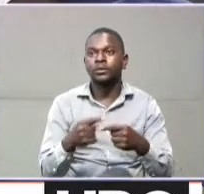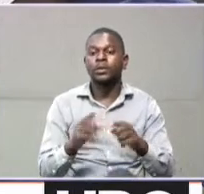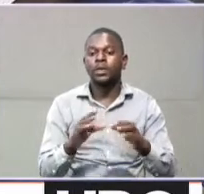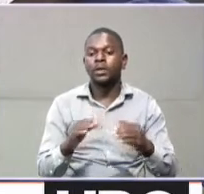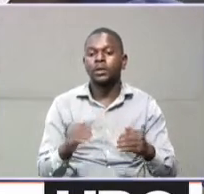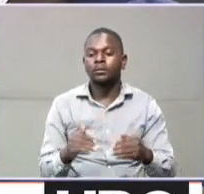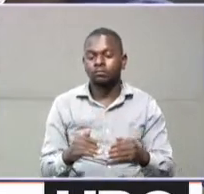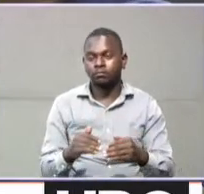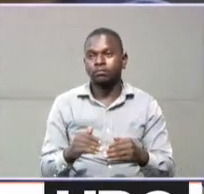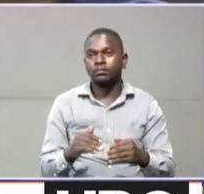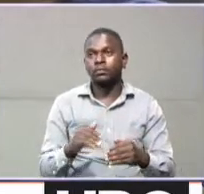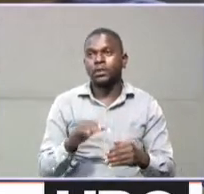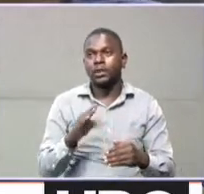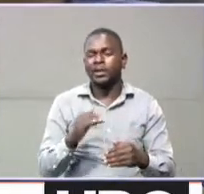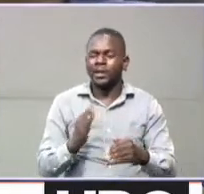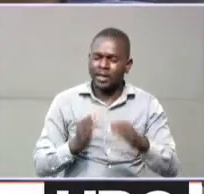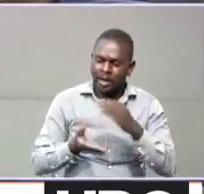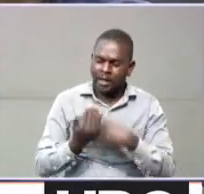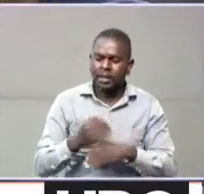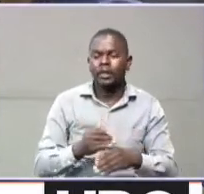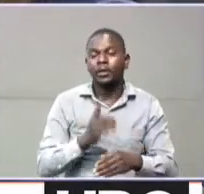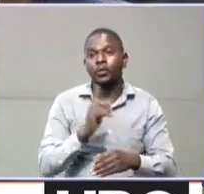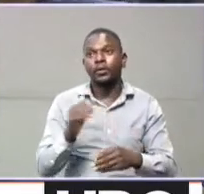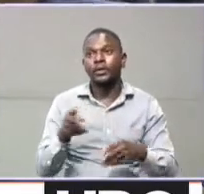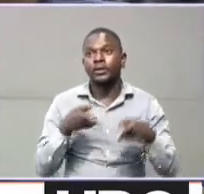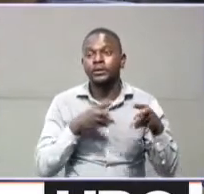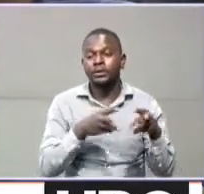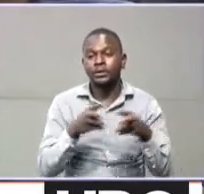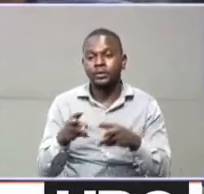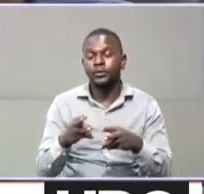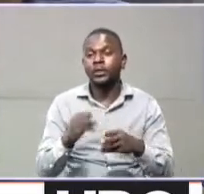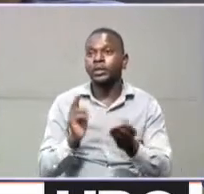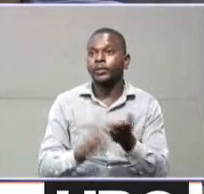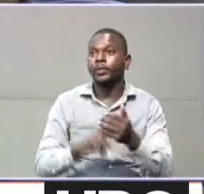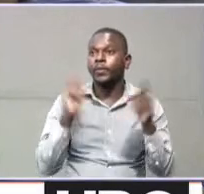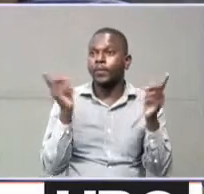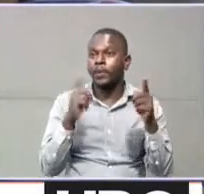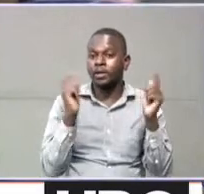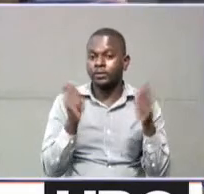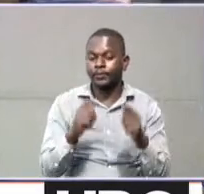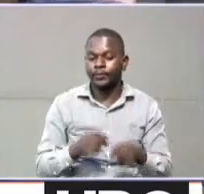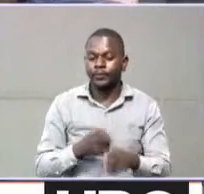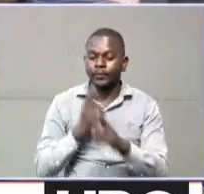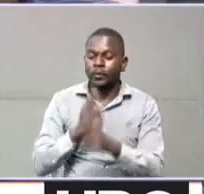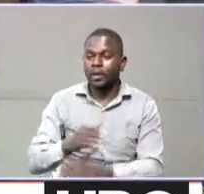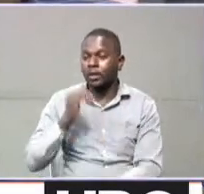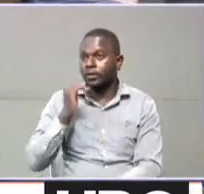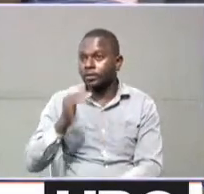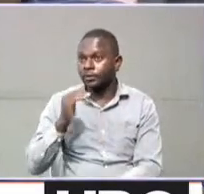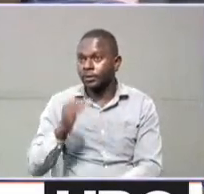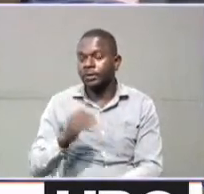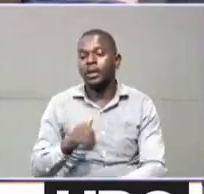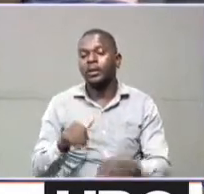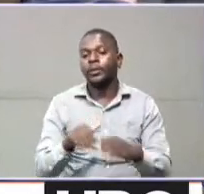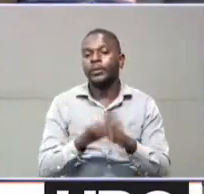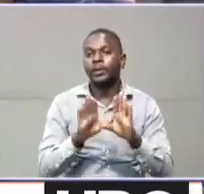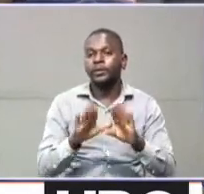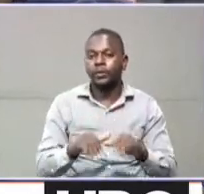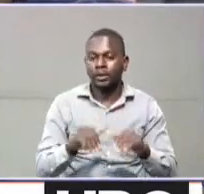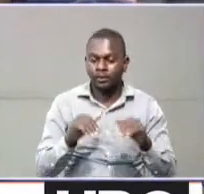on the incapacitated early warning systems in embarrassi eternally will speak and colleagues